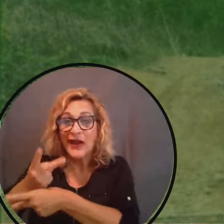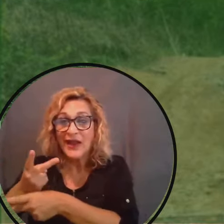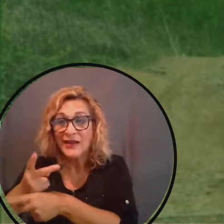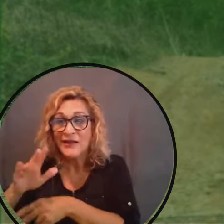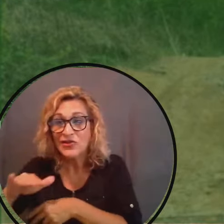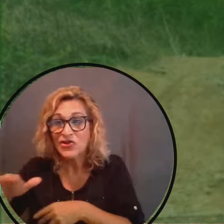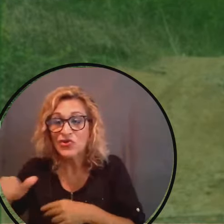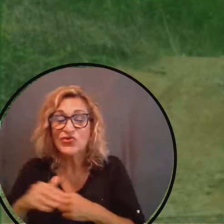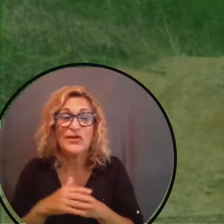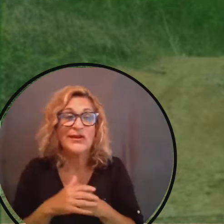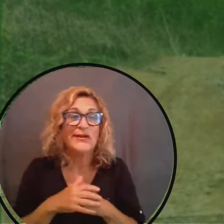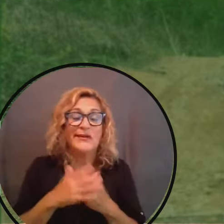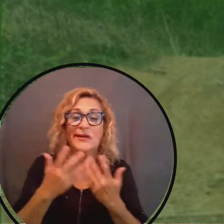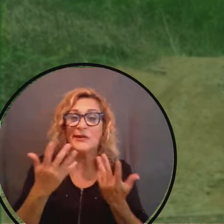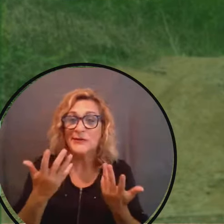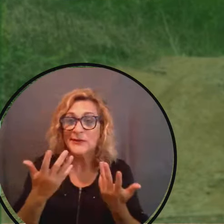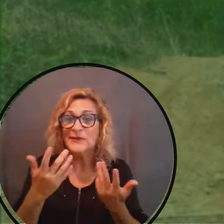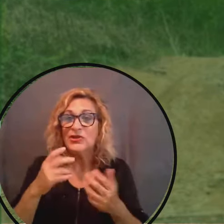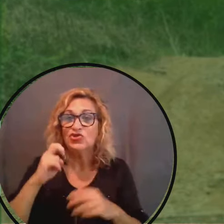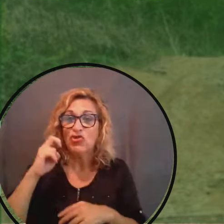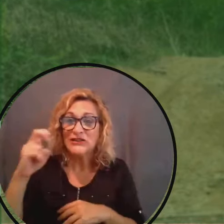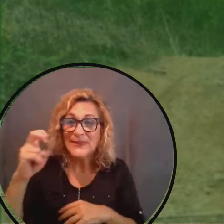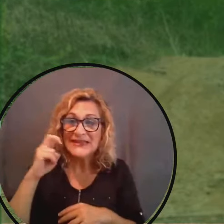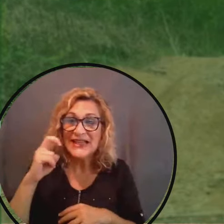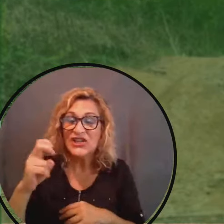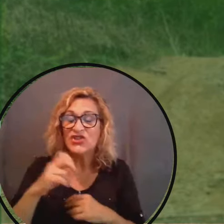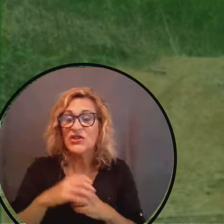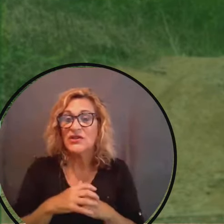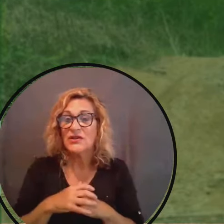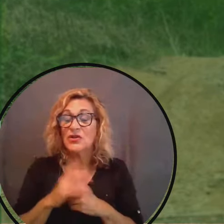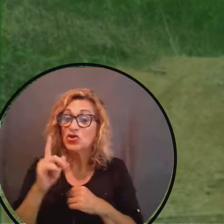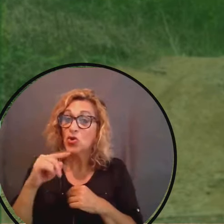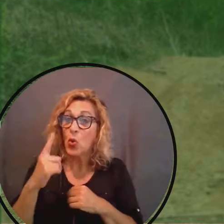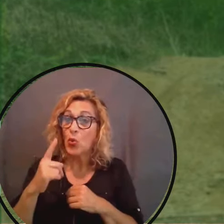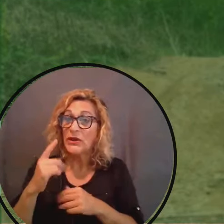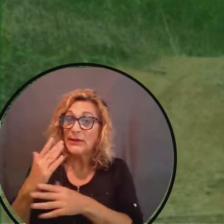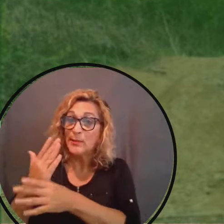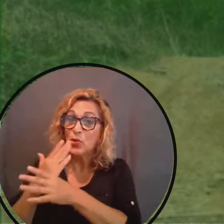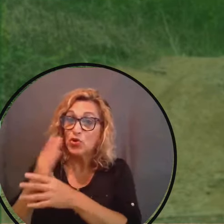connection, the basics. And it's only mutual aid, in my view, if it's